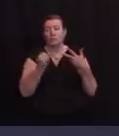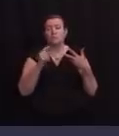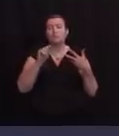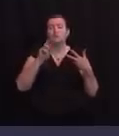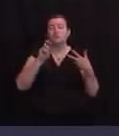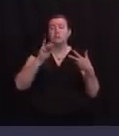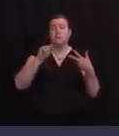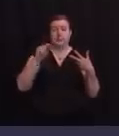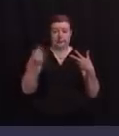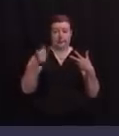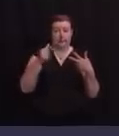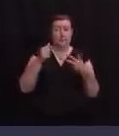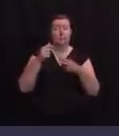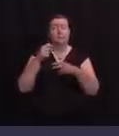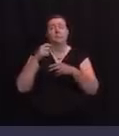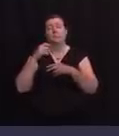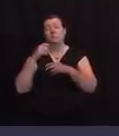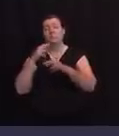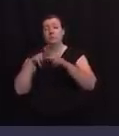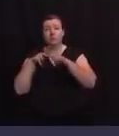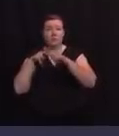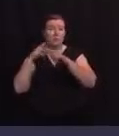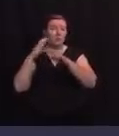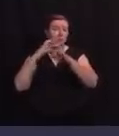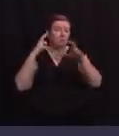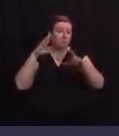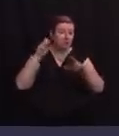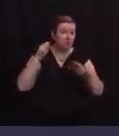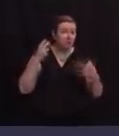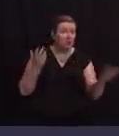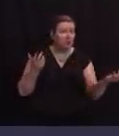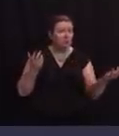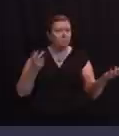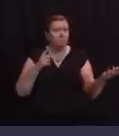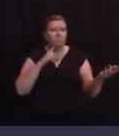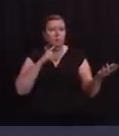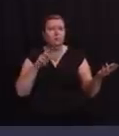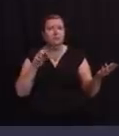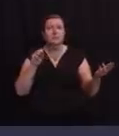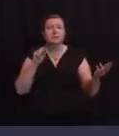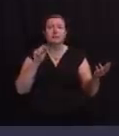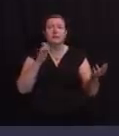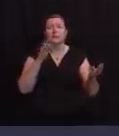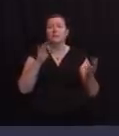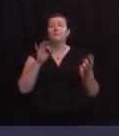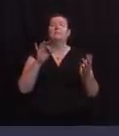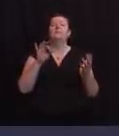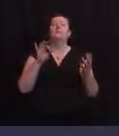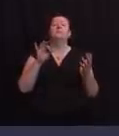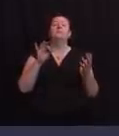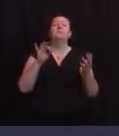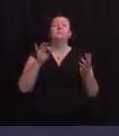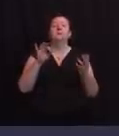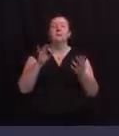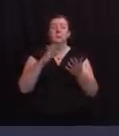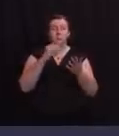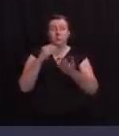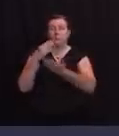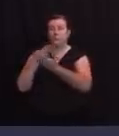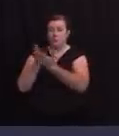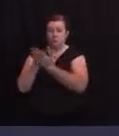could apply these comments to the overall state of the state and the budget, but I can certainly apply them to NJ Transit.